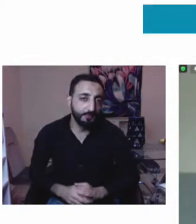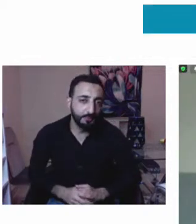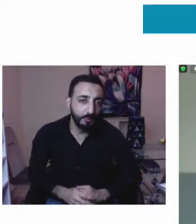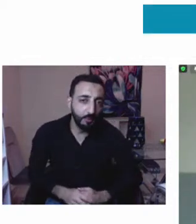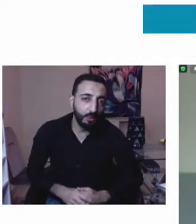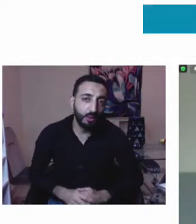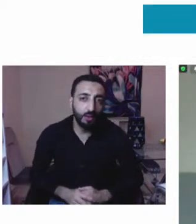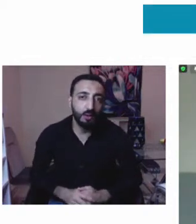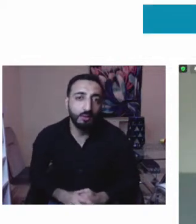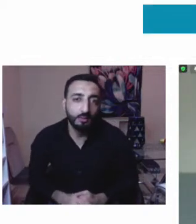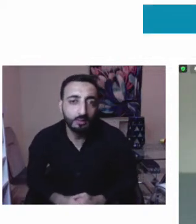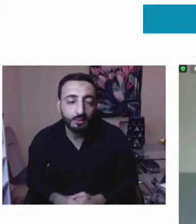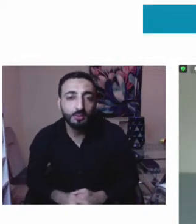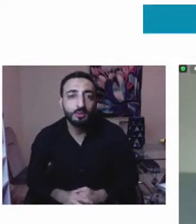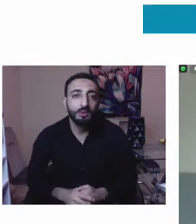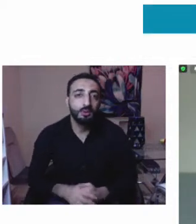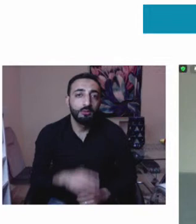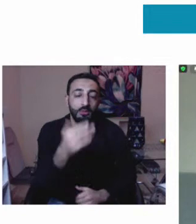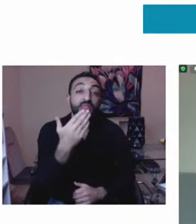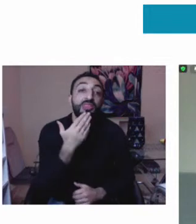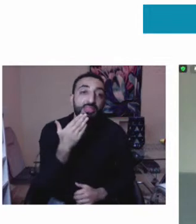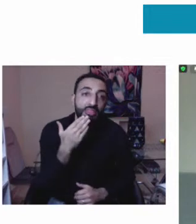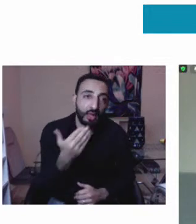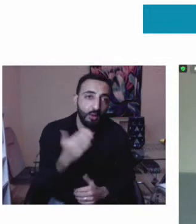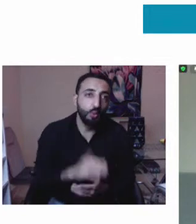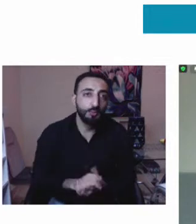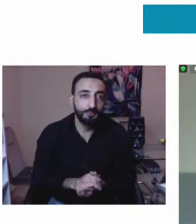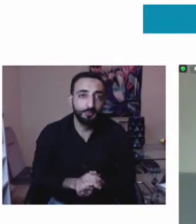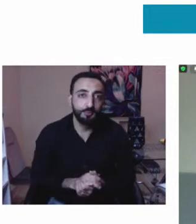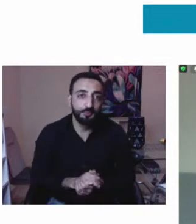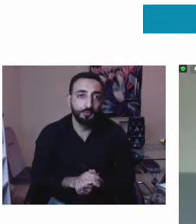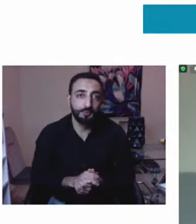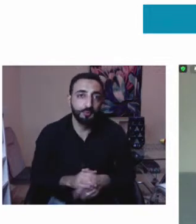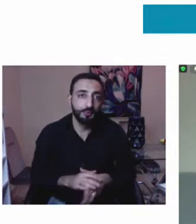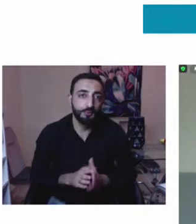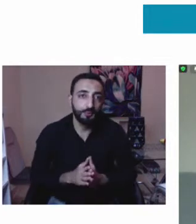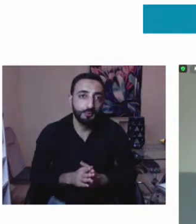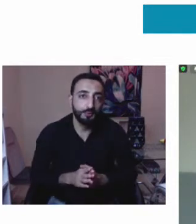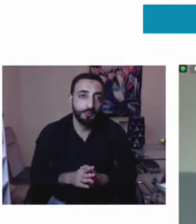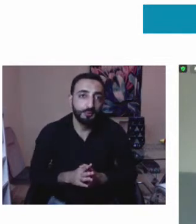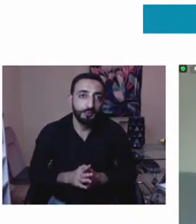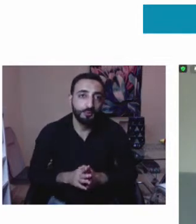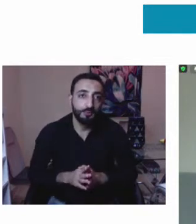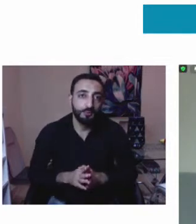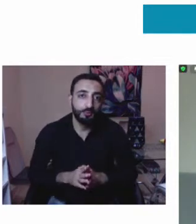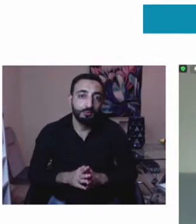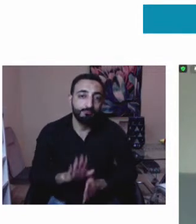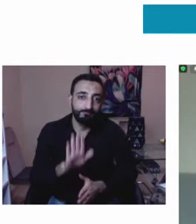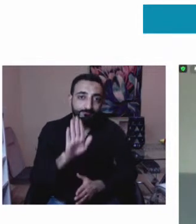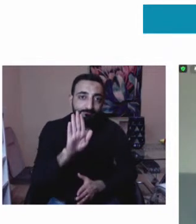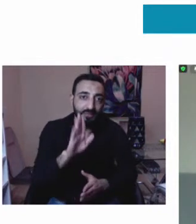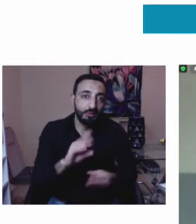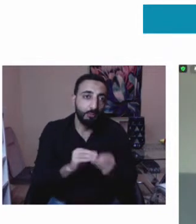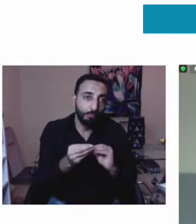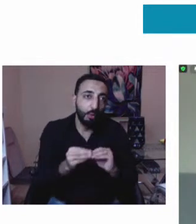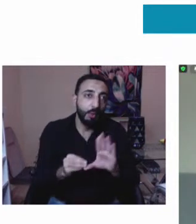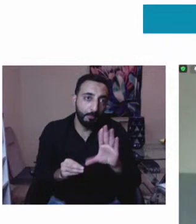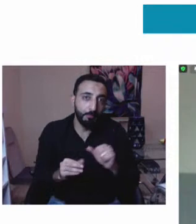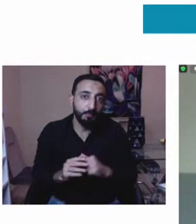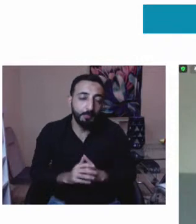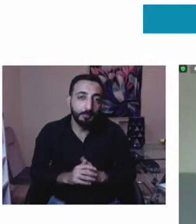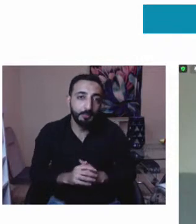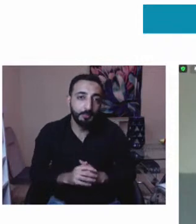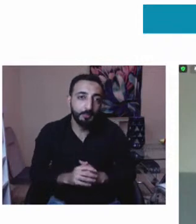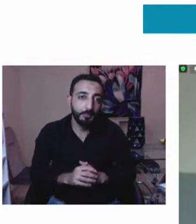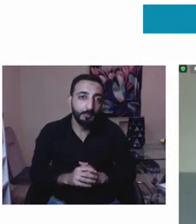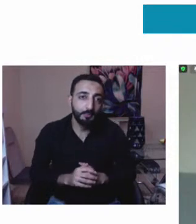seeking funding for youth organizations around the world, I think it will be futile. Indeed, we are all aware of that, and I think that's